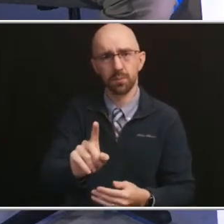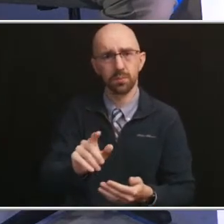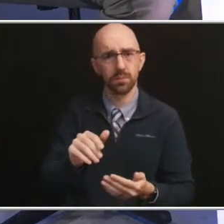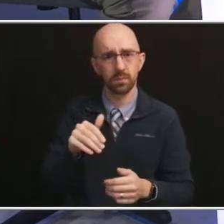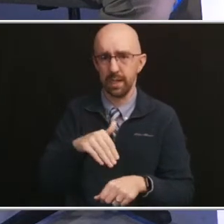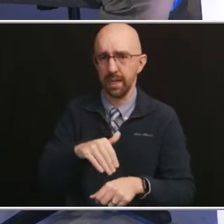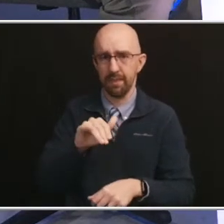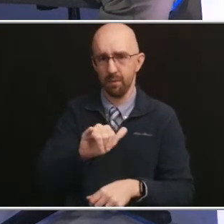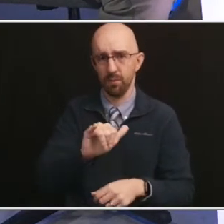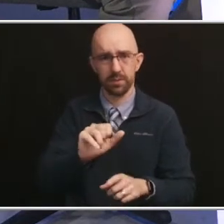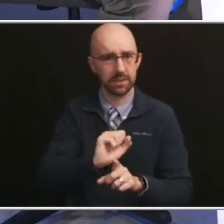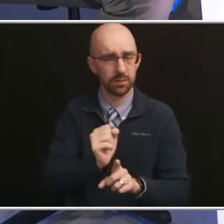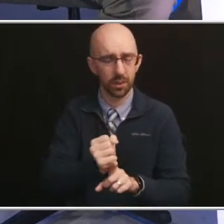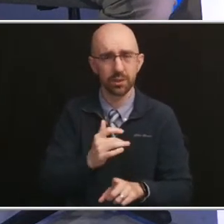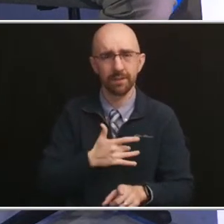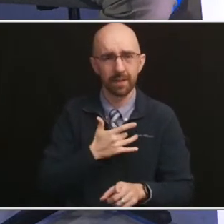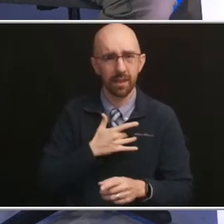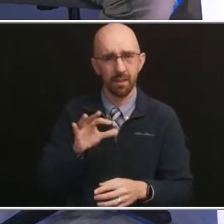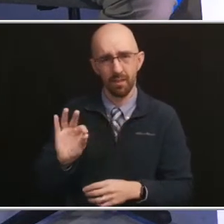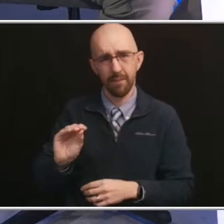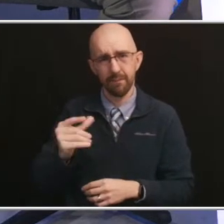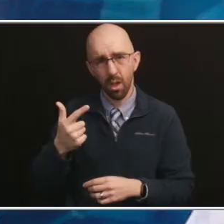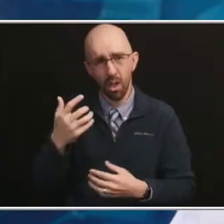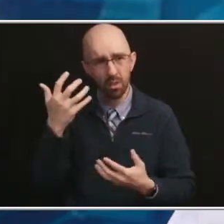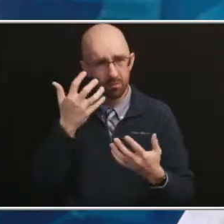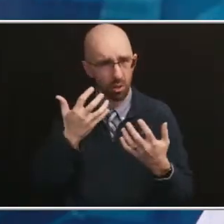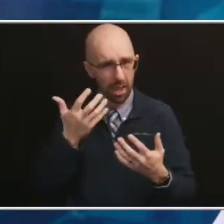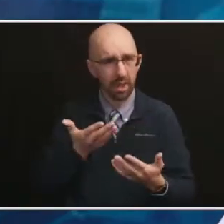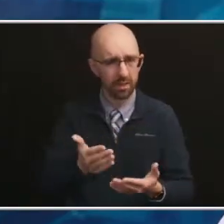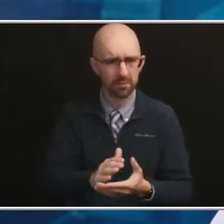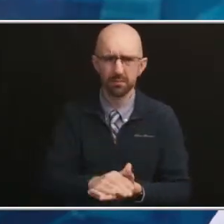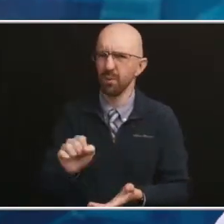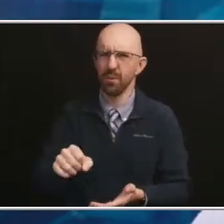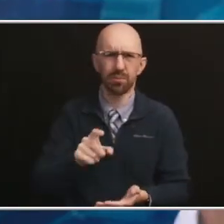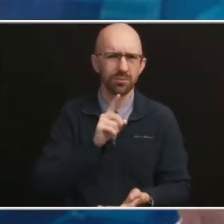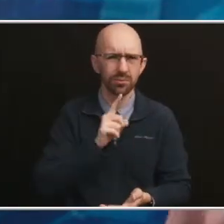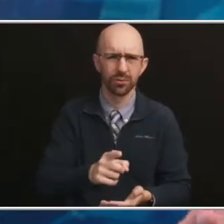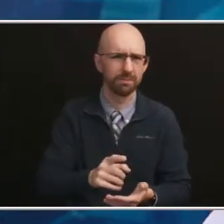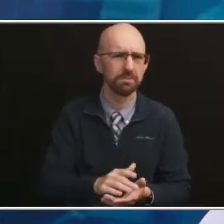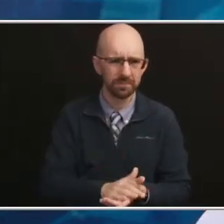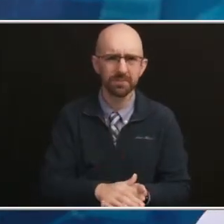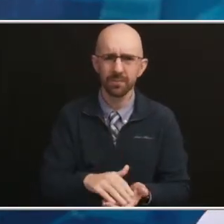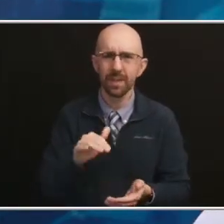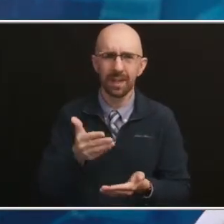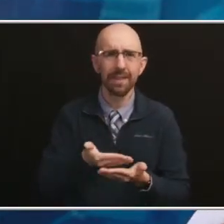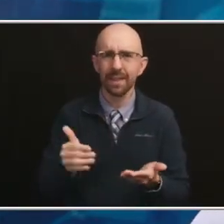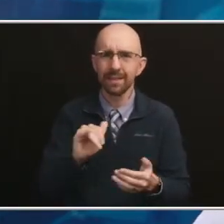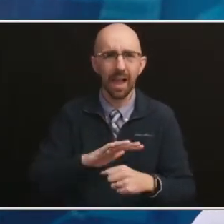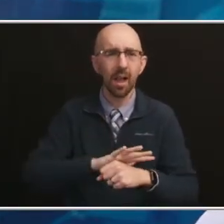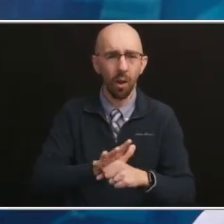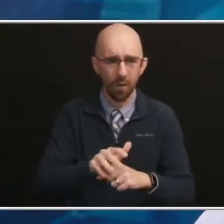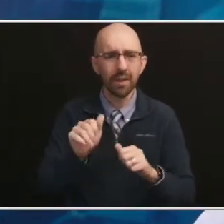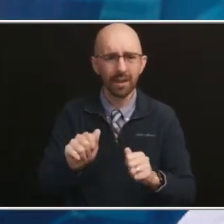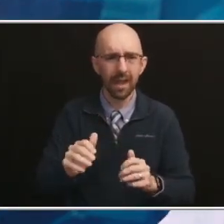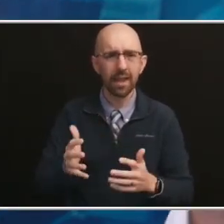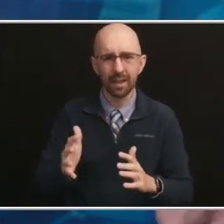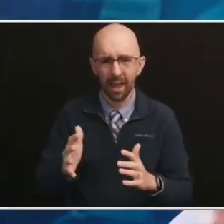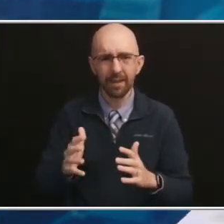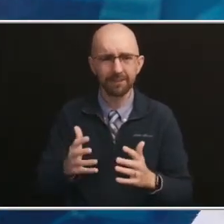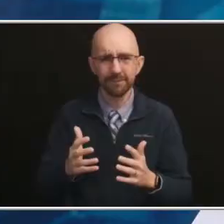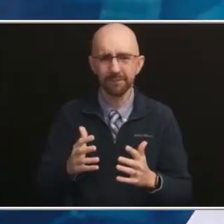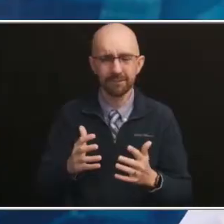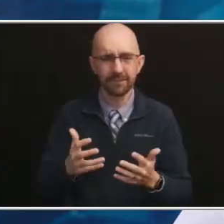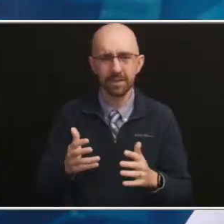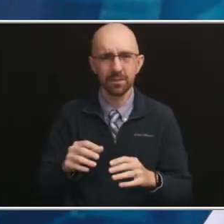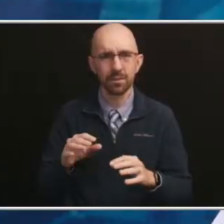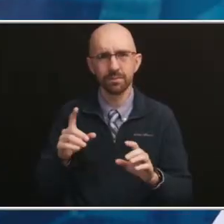situations where they're feeling the brain fog and things? Oh, sure, yeah. And that, things like COVID can kind of sort of